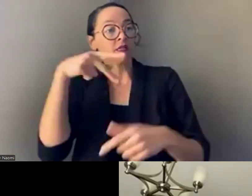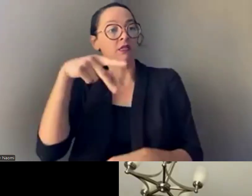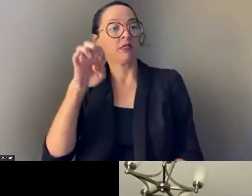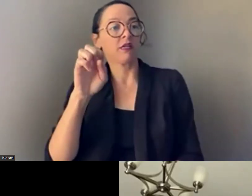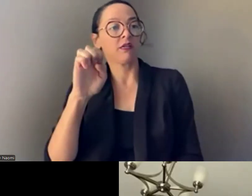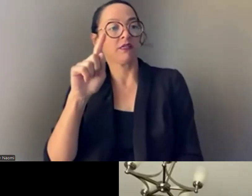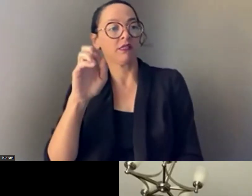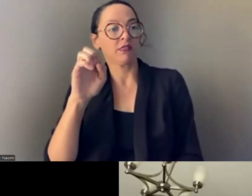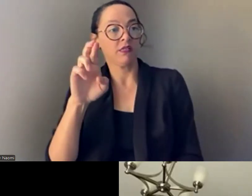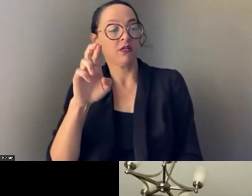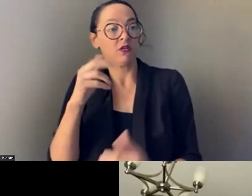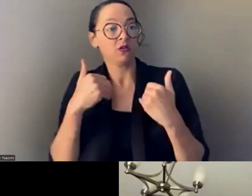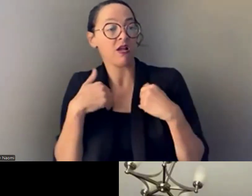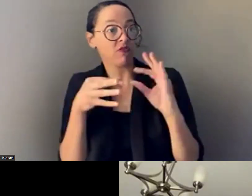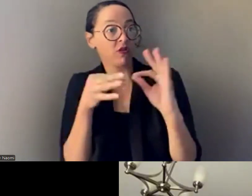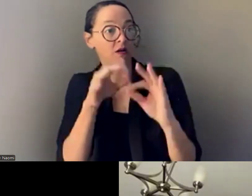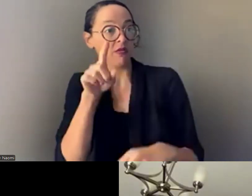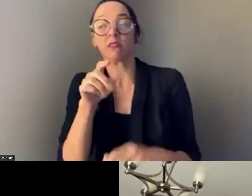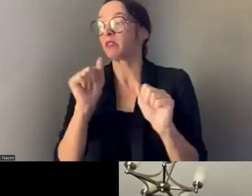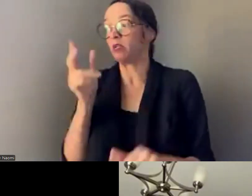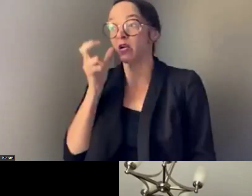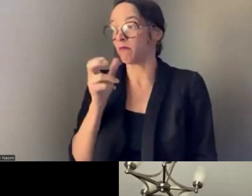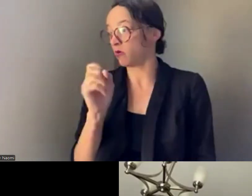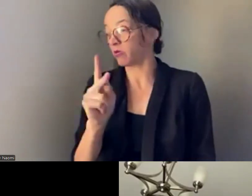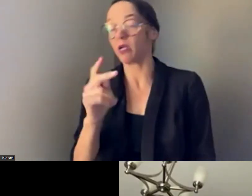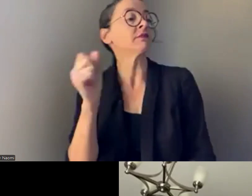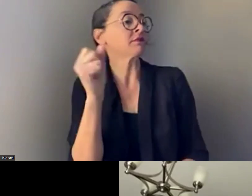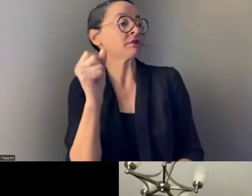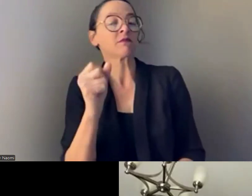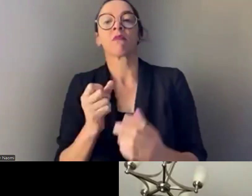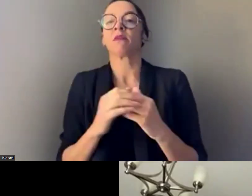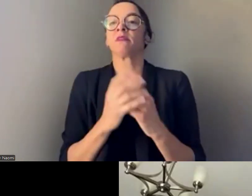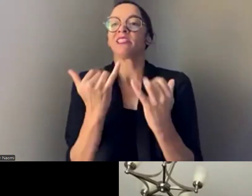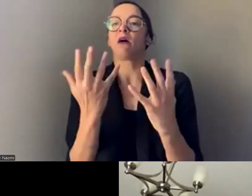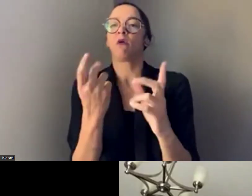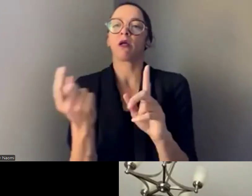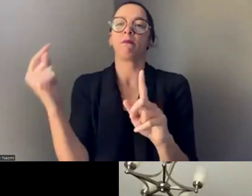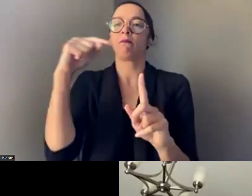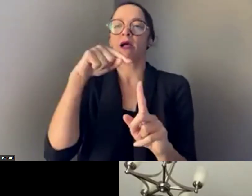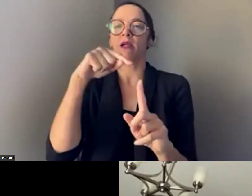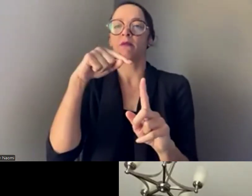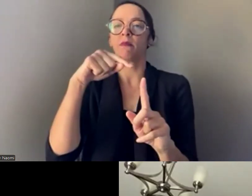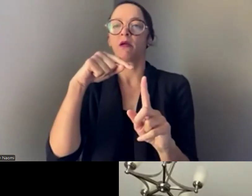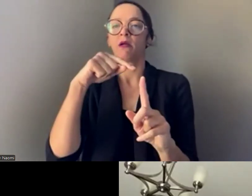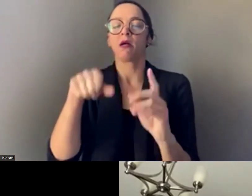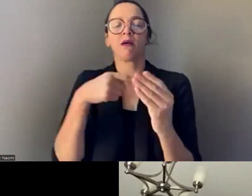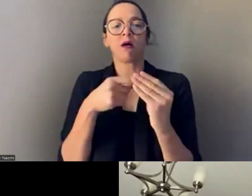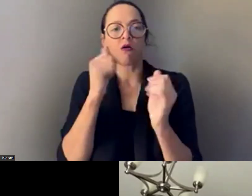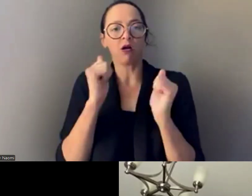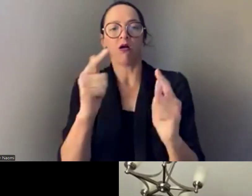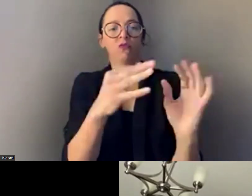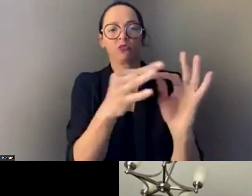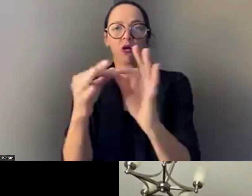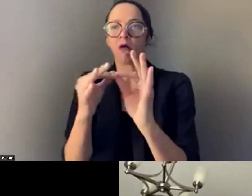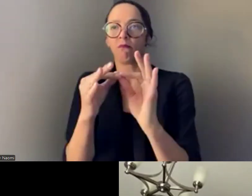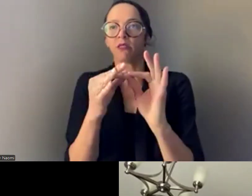Okay. We can, yes. And again, this all comes back that way. I really appreciate everyone's comments. It's a great discussion. I